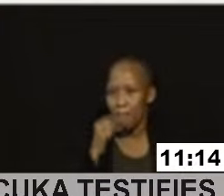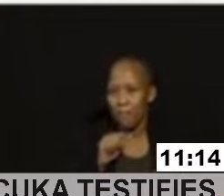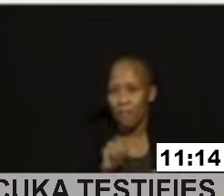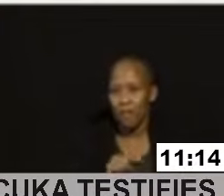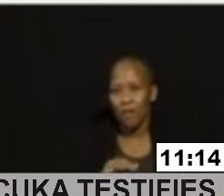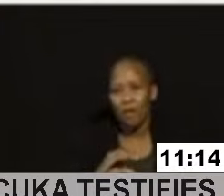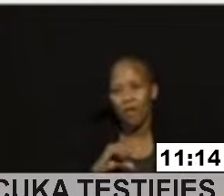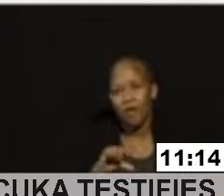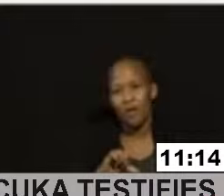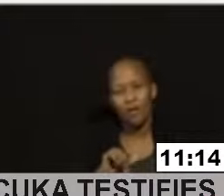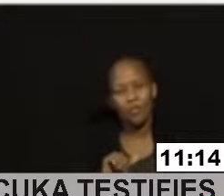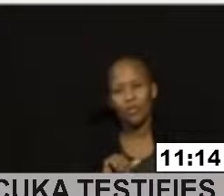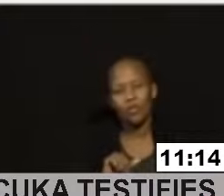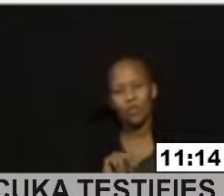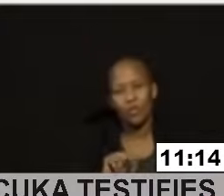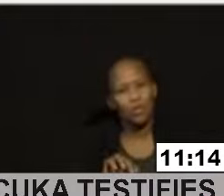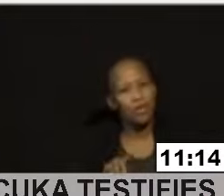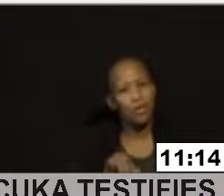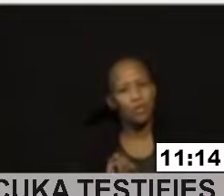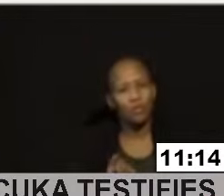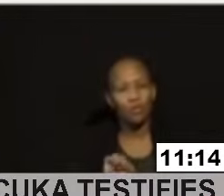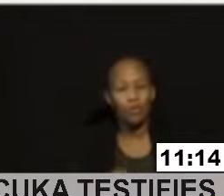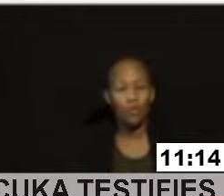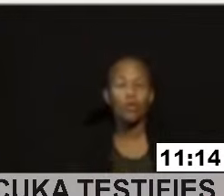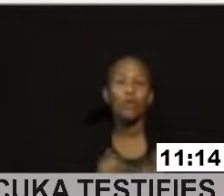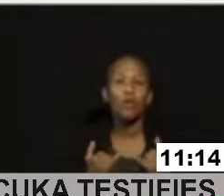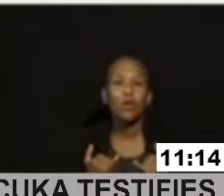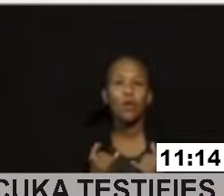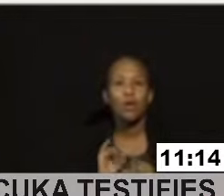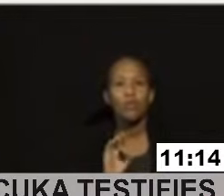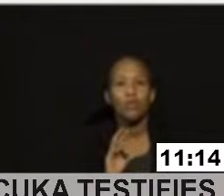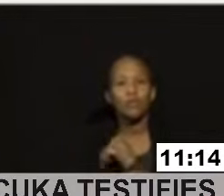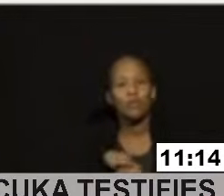participated in the anti-apartheid movement.